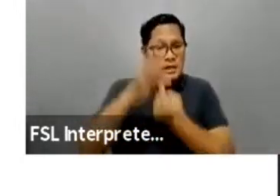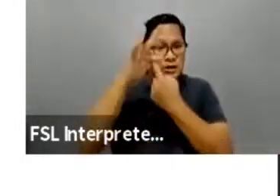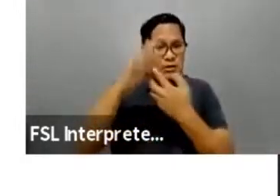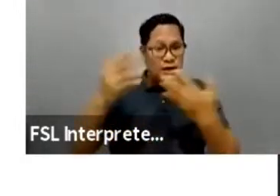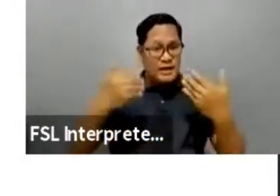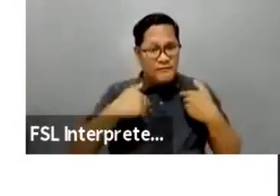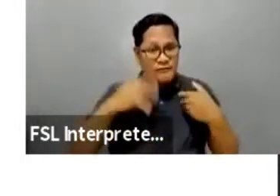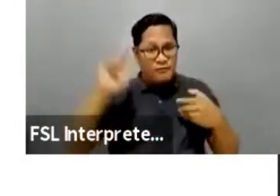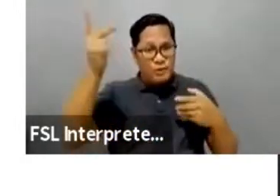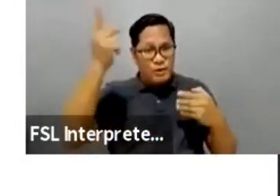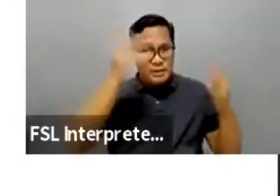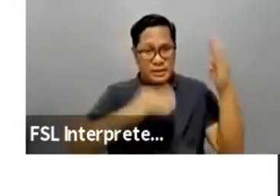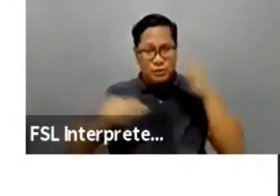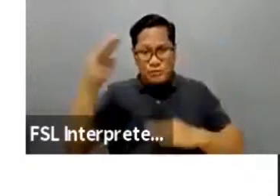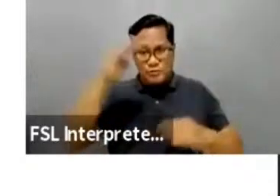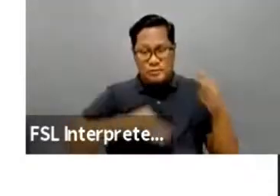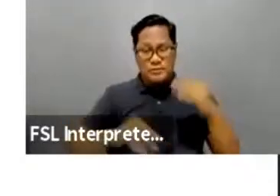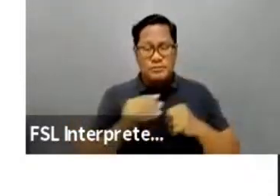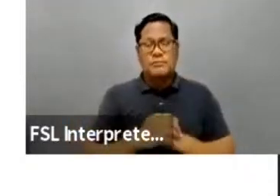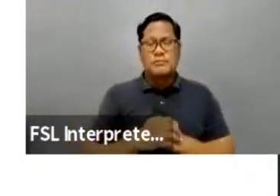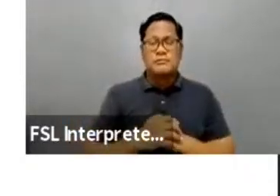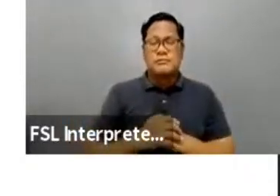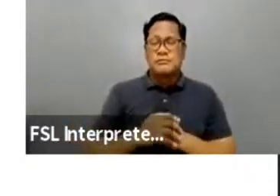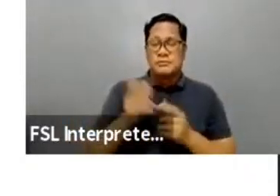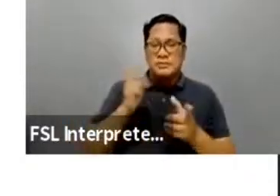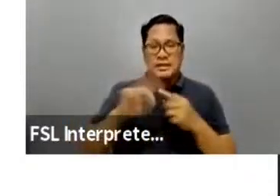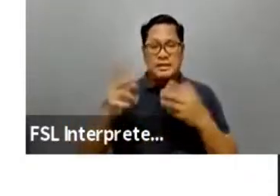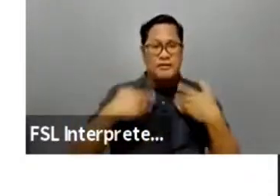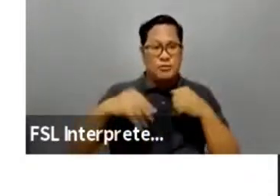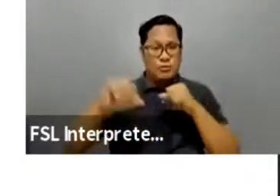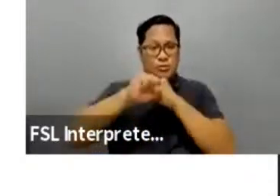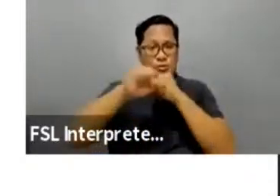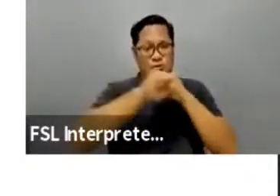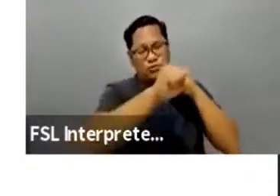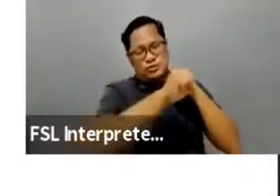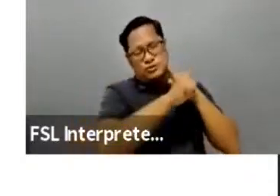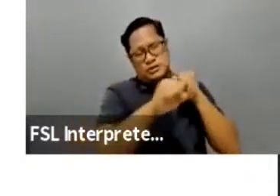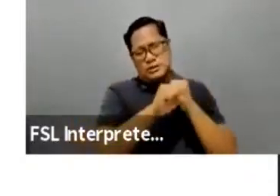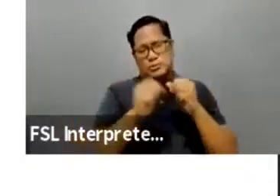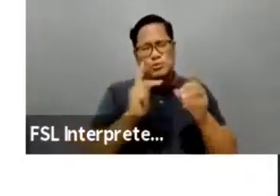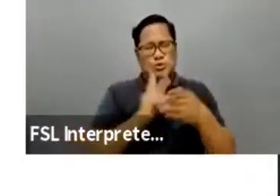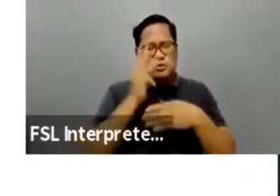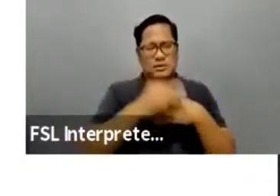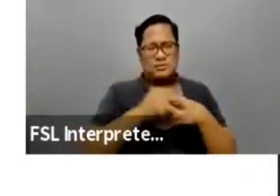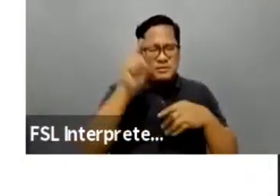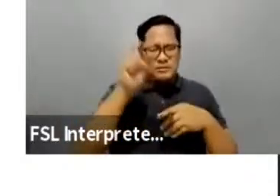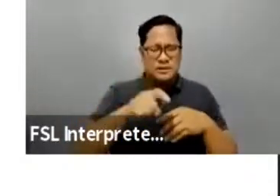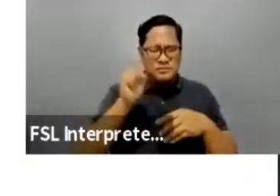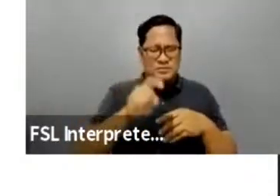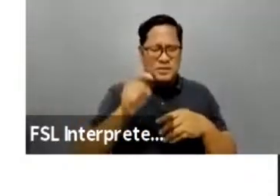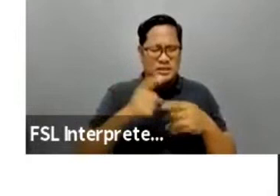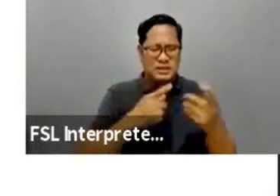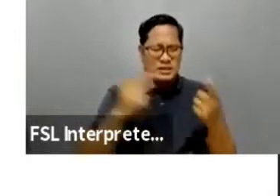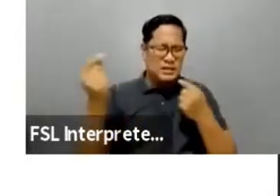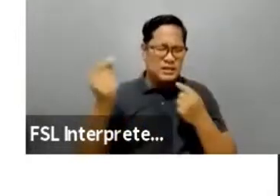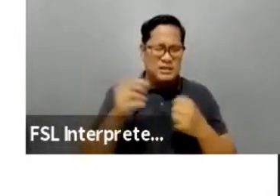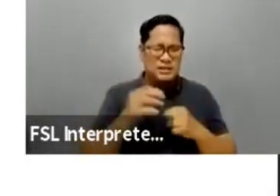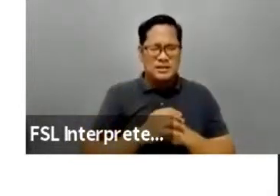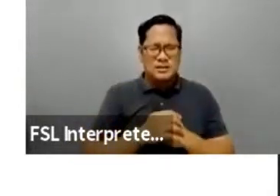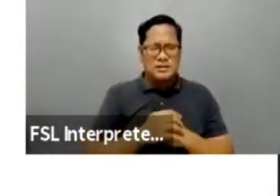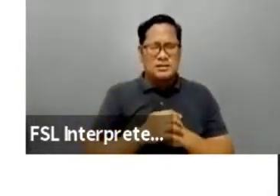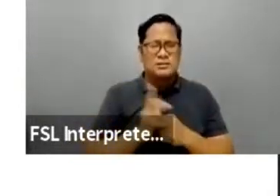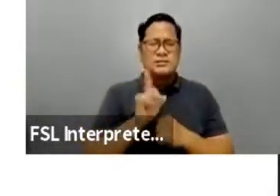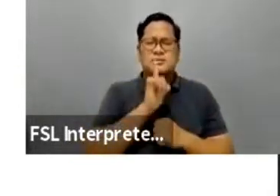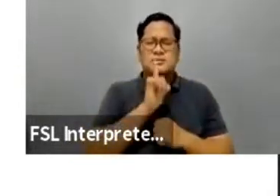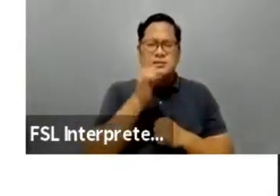conflict? And then, of course, health promotion programs that should be integrated. Okay, so just think of this. This